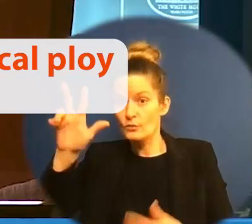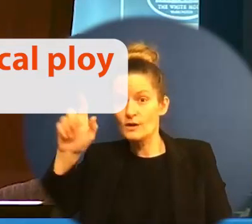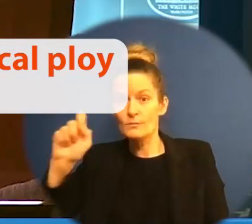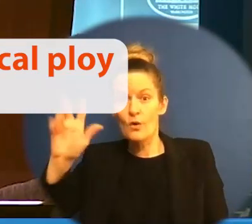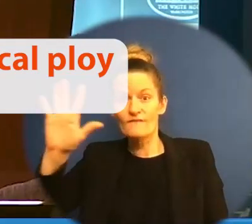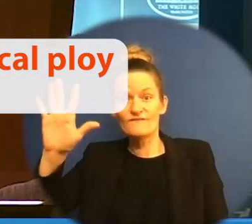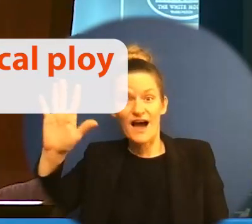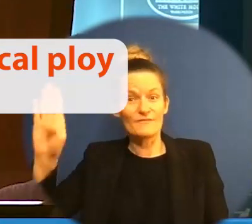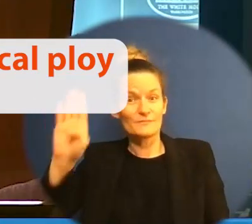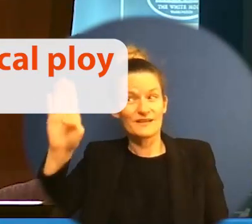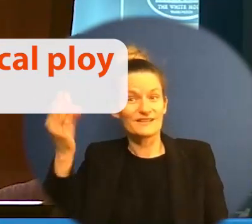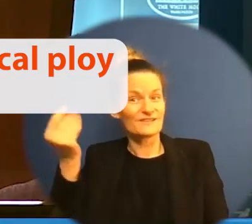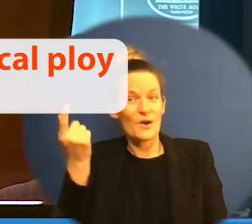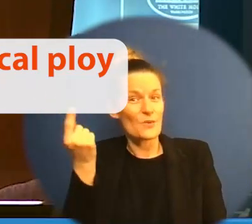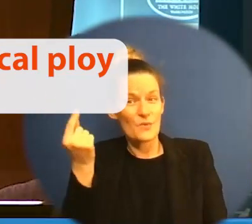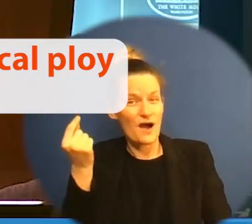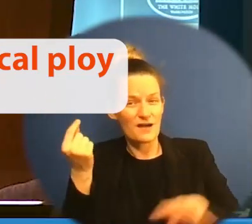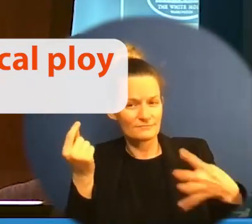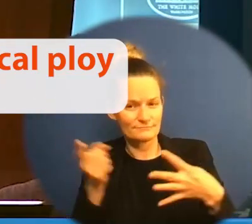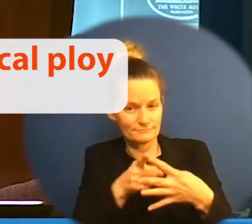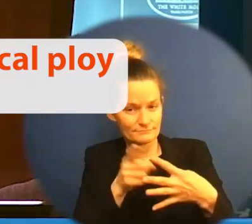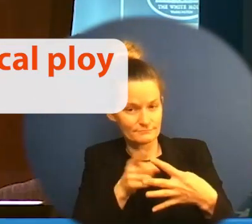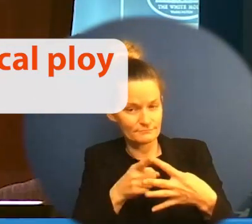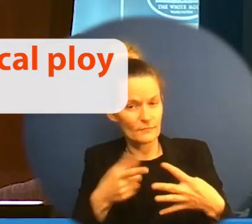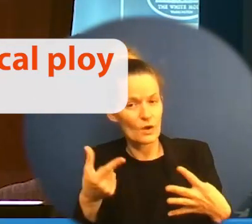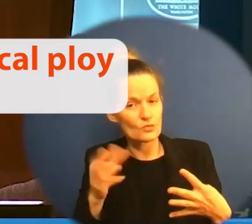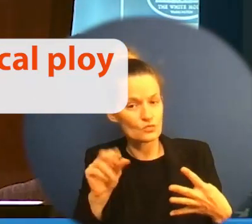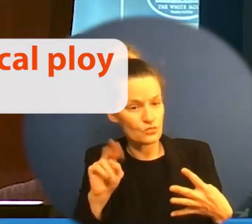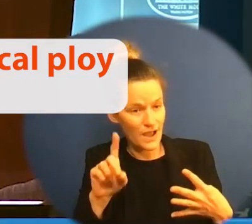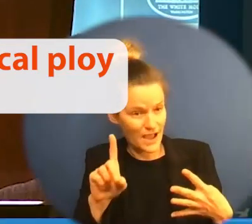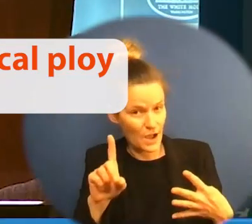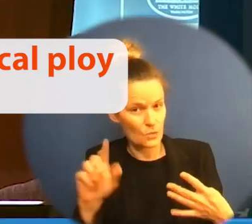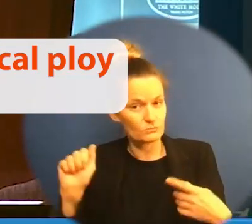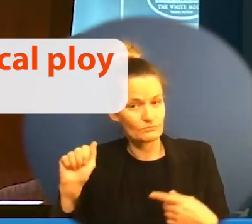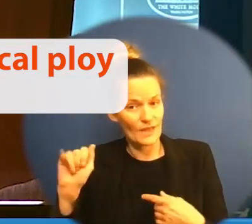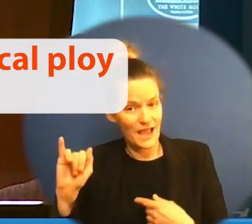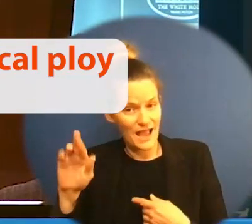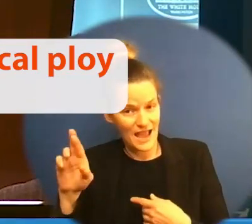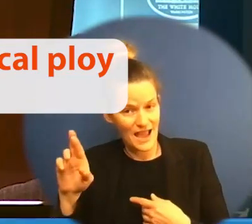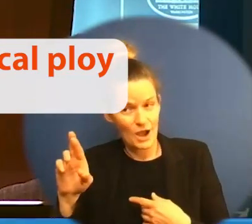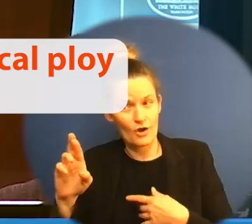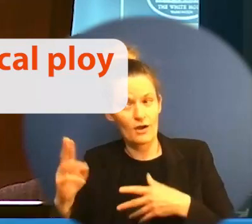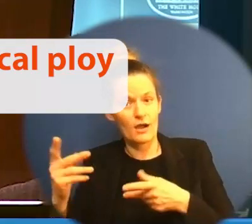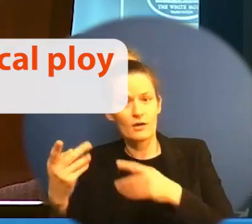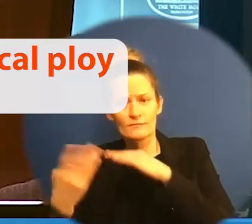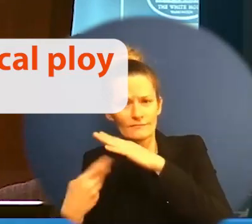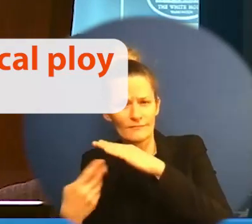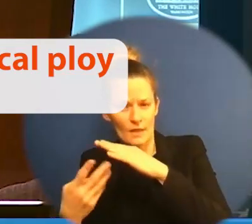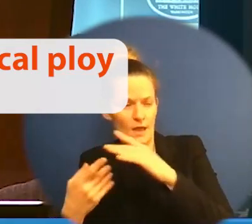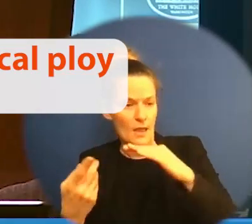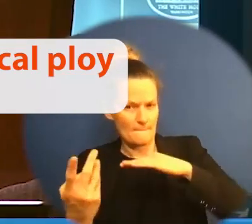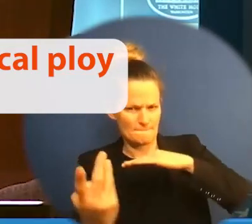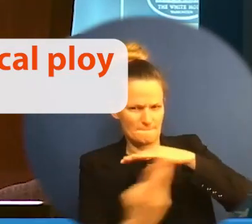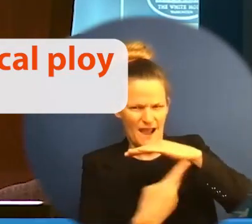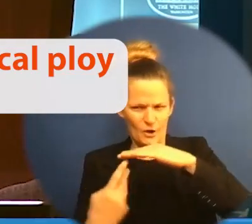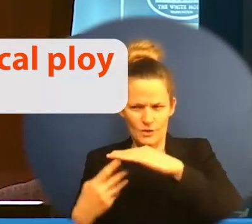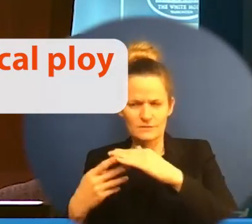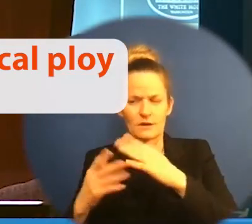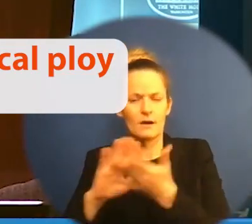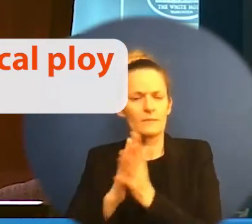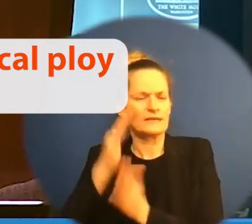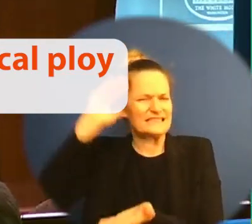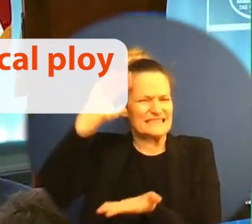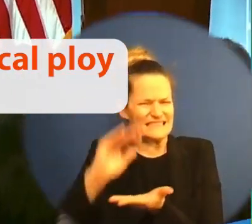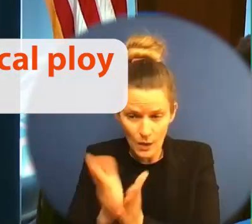Happy to do them again. We want to scale up air and ground transportation capabilities to move migrants to processing to less